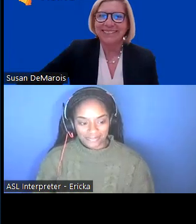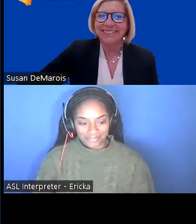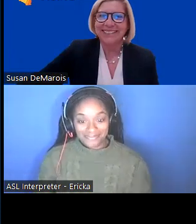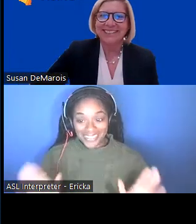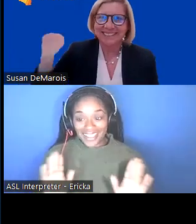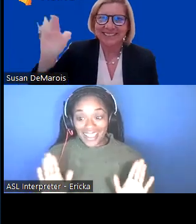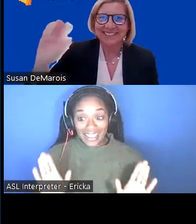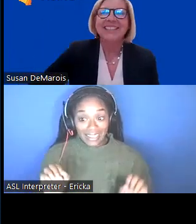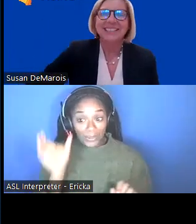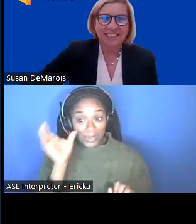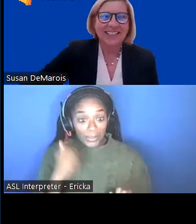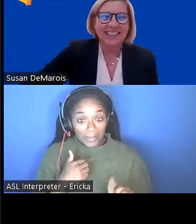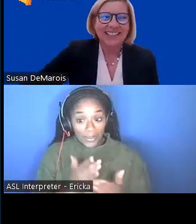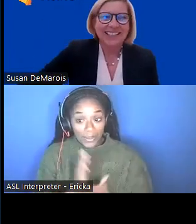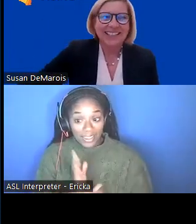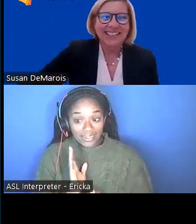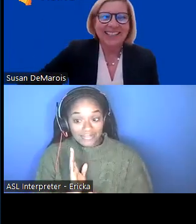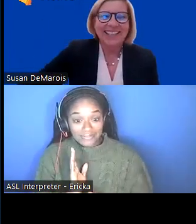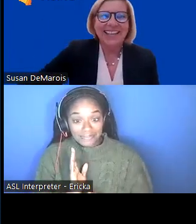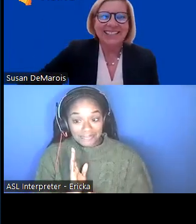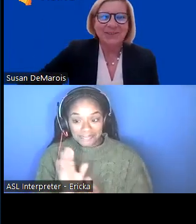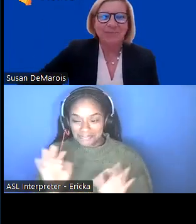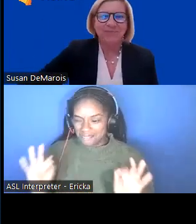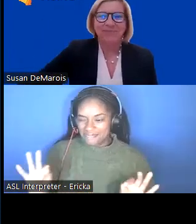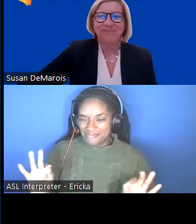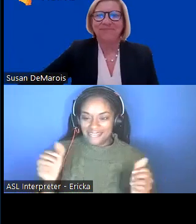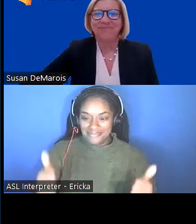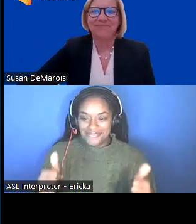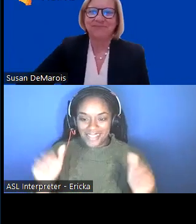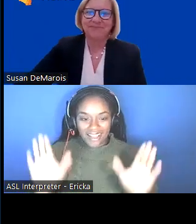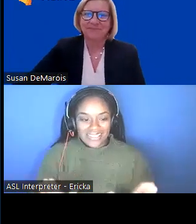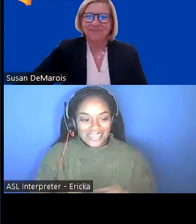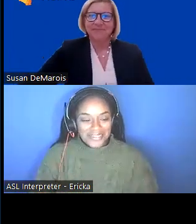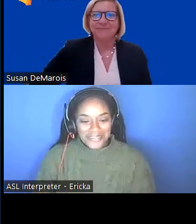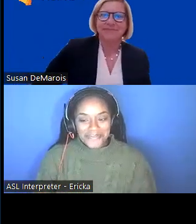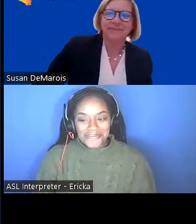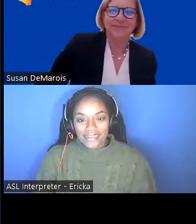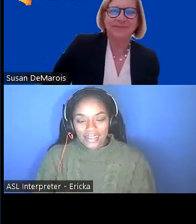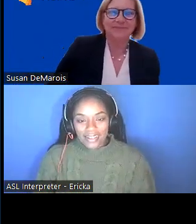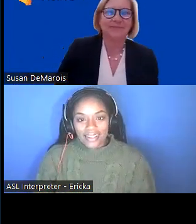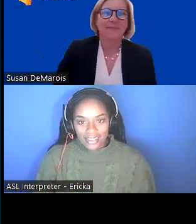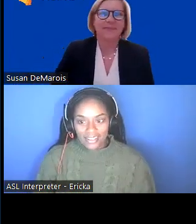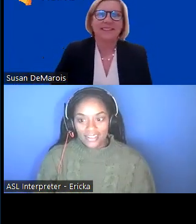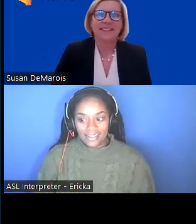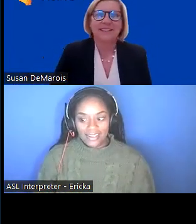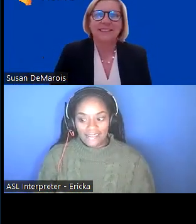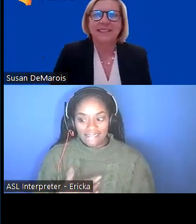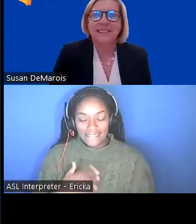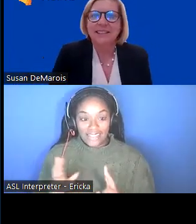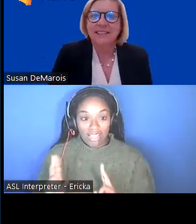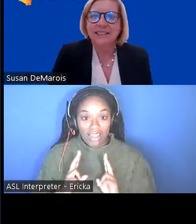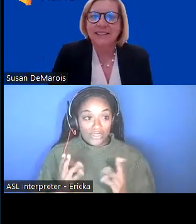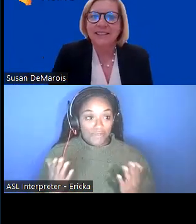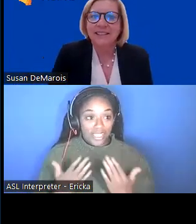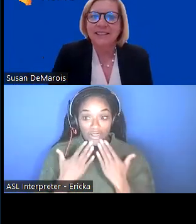Hi, can you guys hear me okay? Awesome. Yes. So very, very honored to be here. Thank you